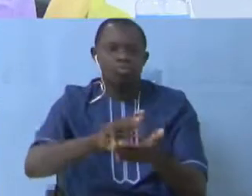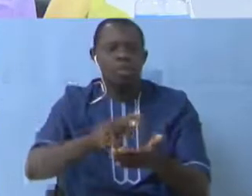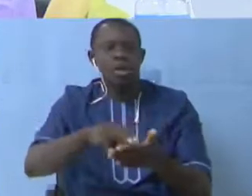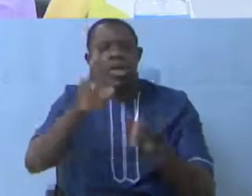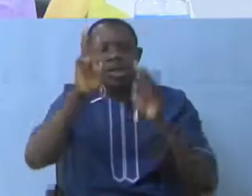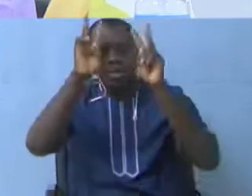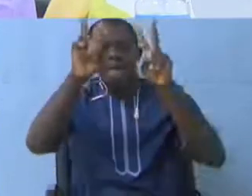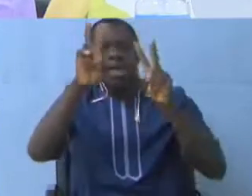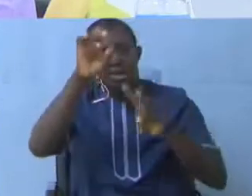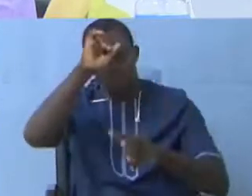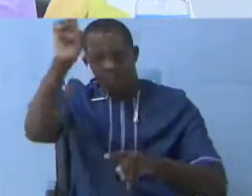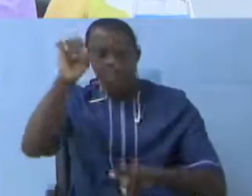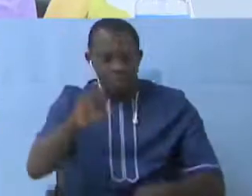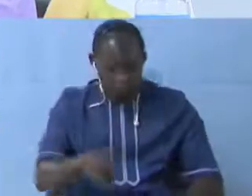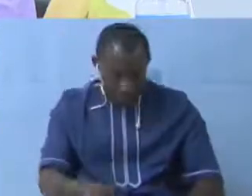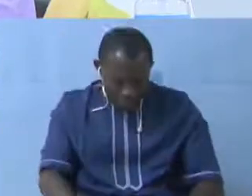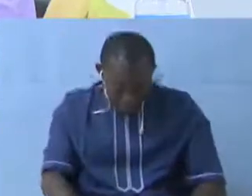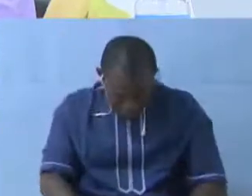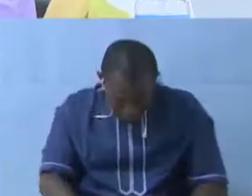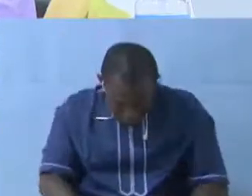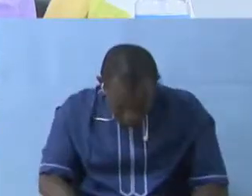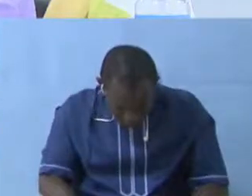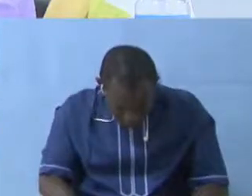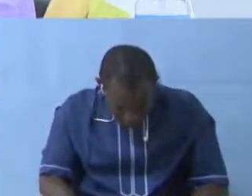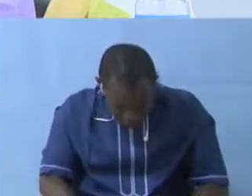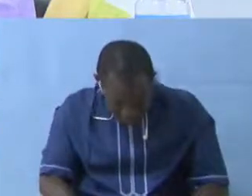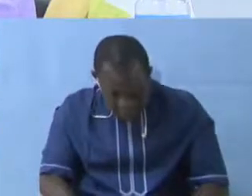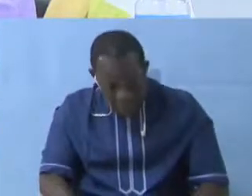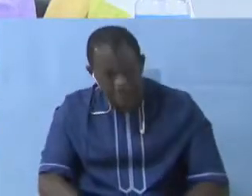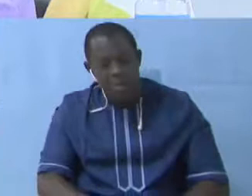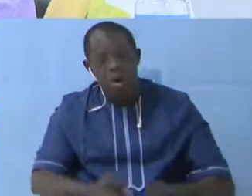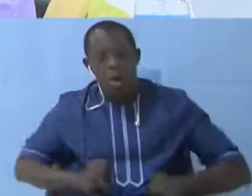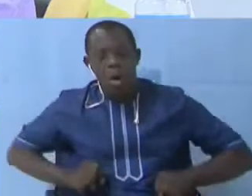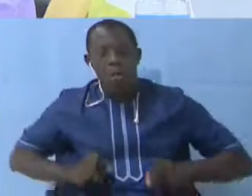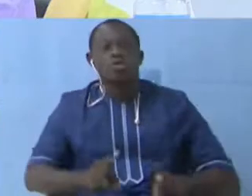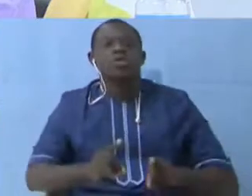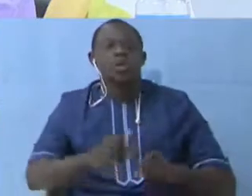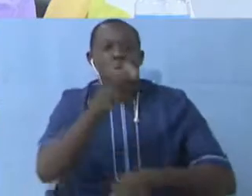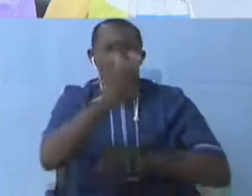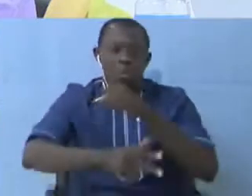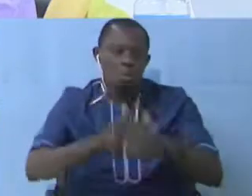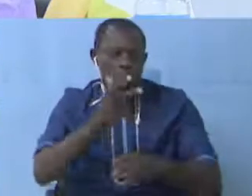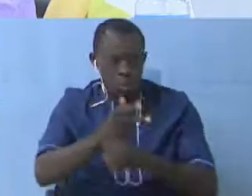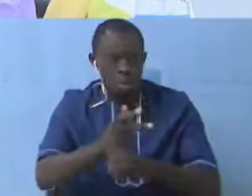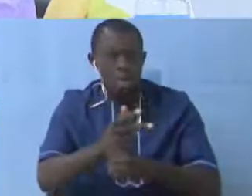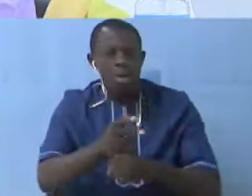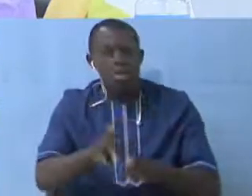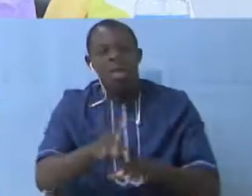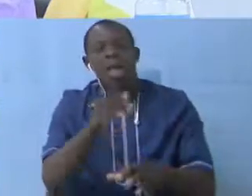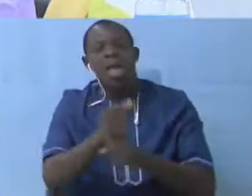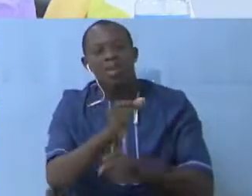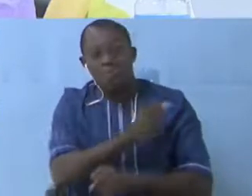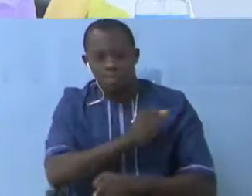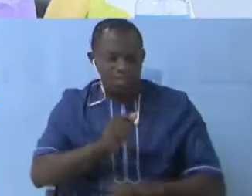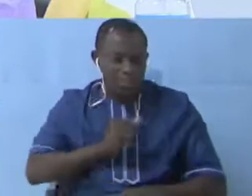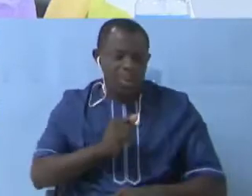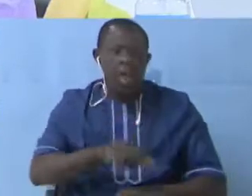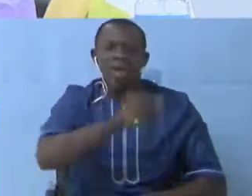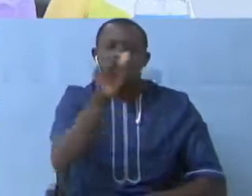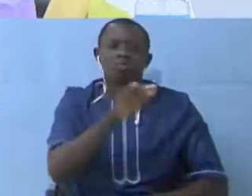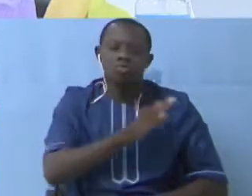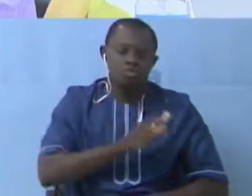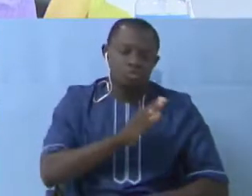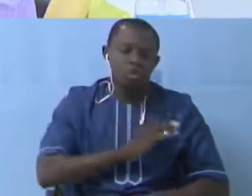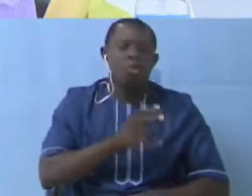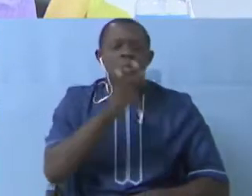Jammeh. So it was the opportunity for the world to come to our rescue. And it was also a moment